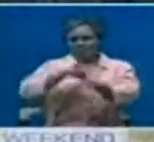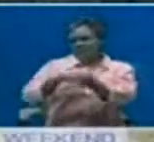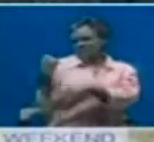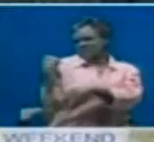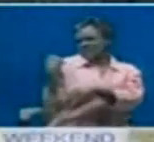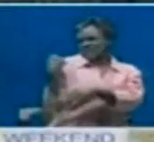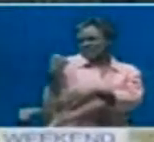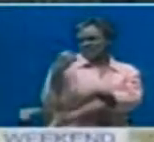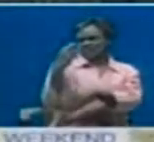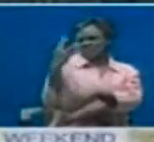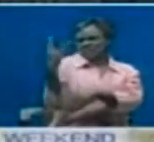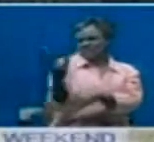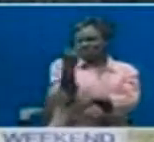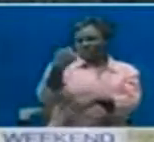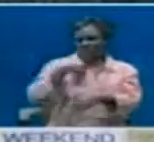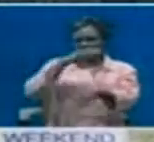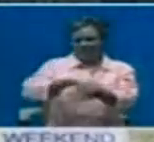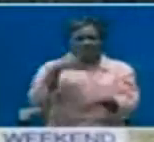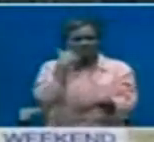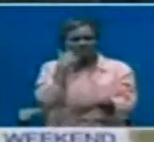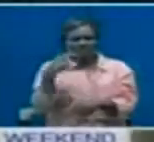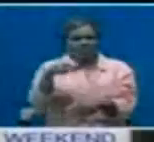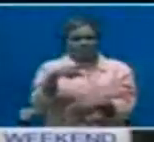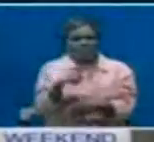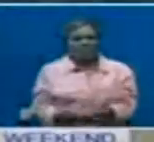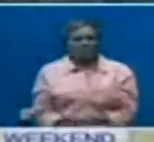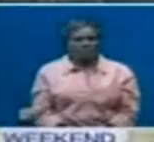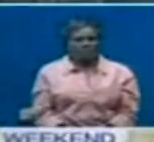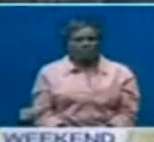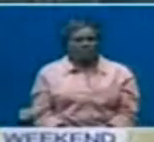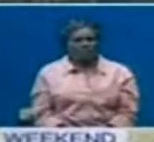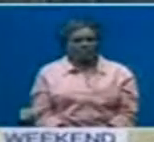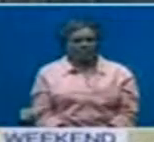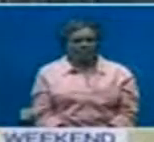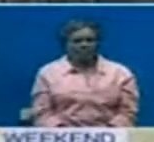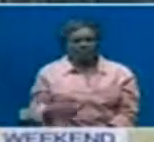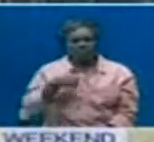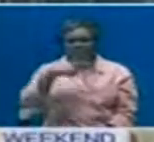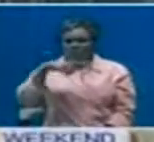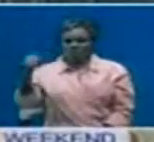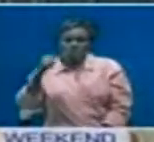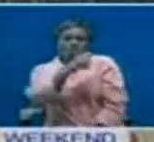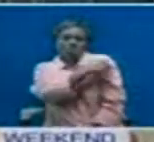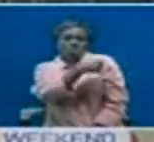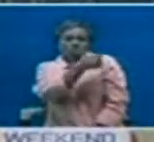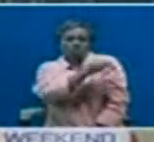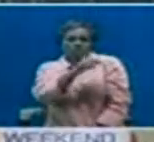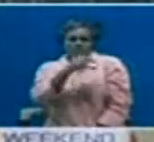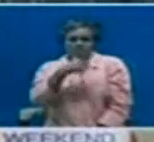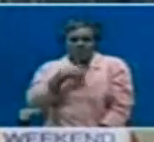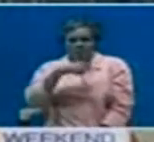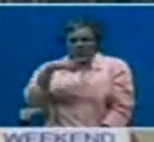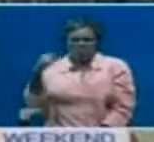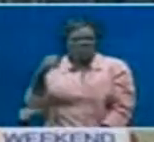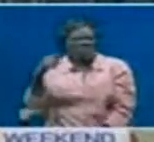last year. Sasa ni mepata tena wuku Nairobi. Sasa ni kaenda wuku kwa dakitari. Tena ni mena tuka chemistry.